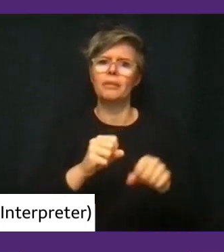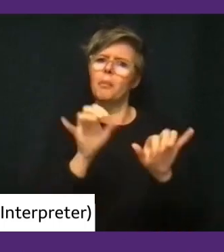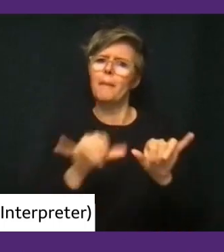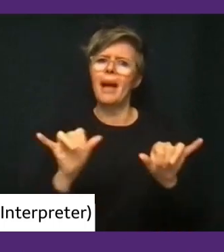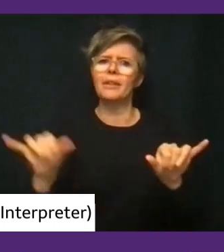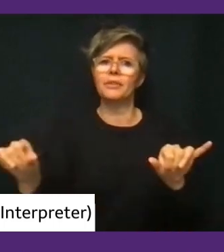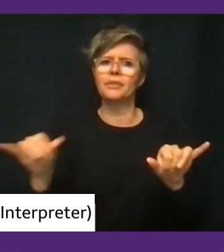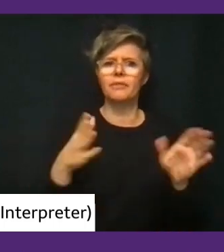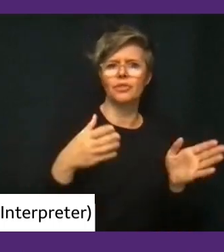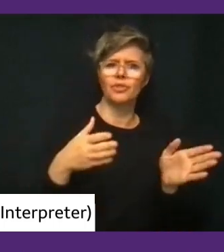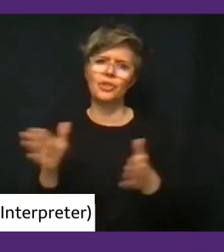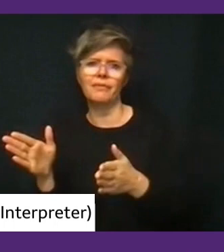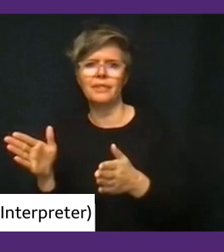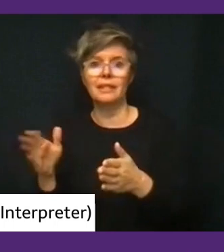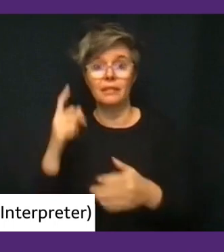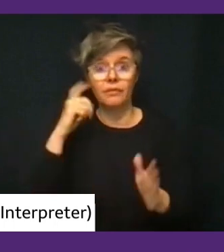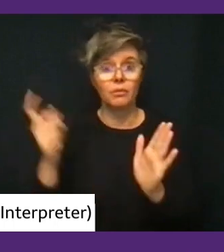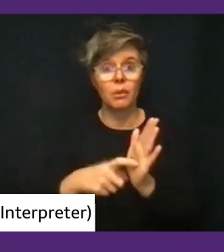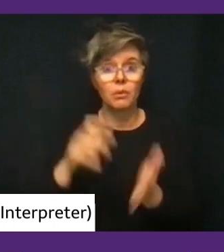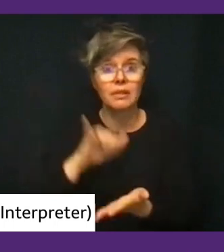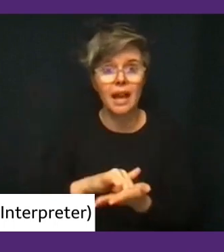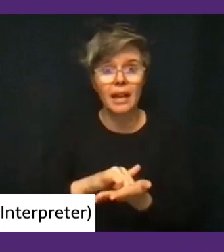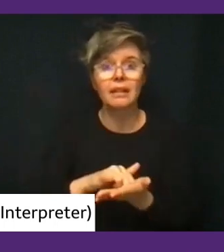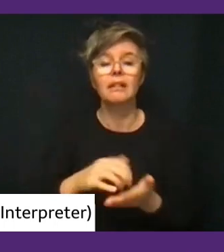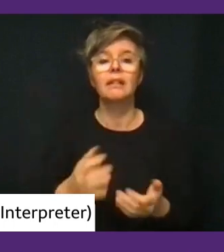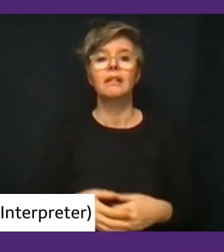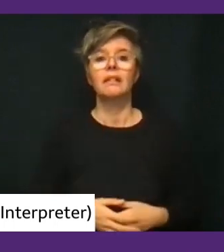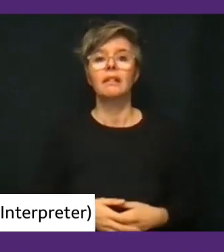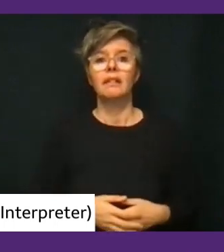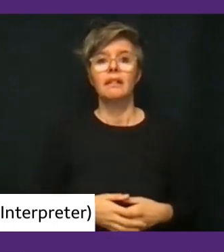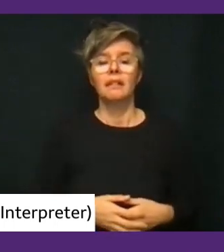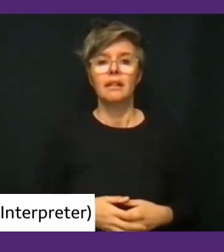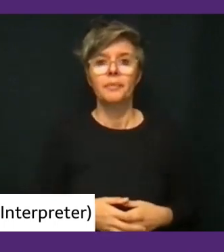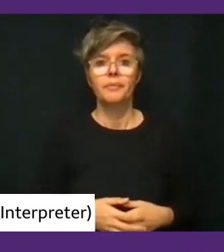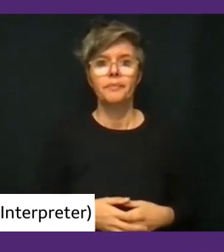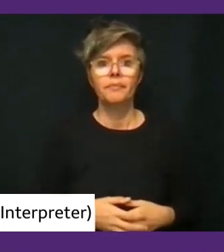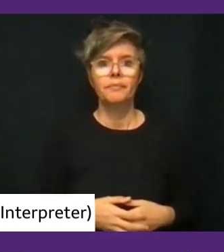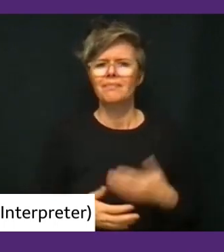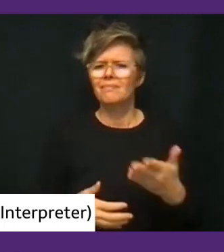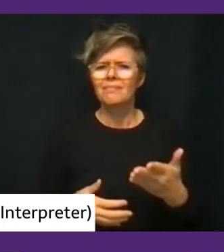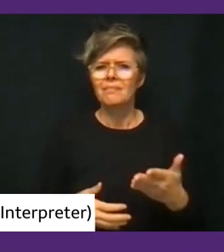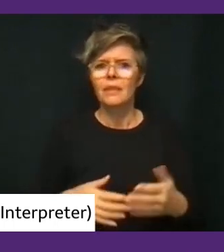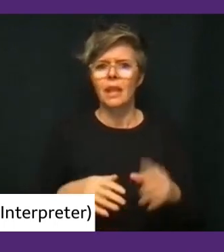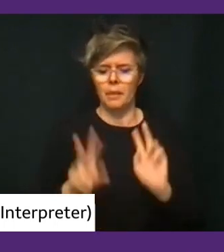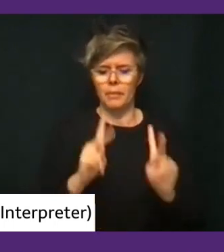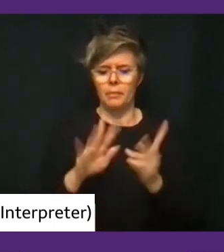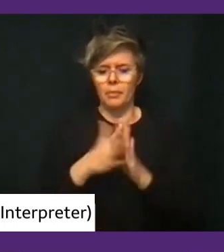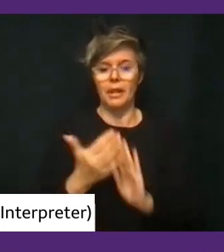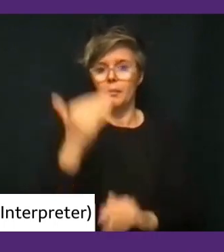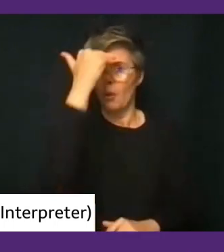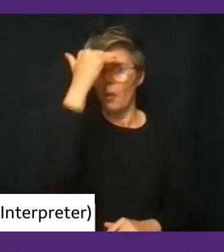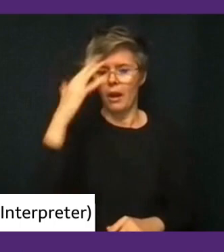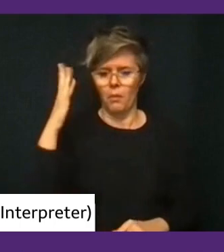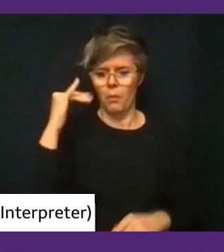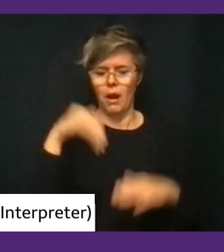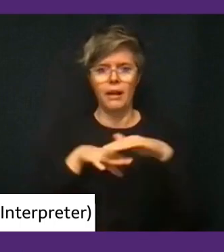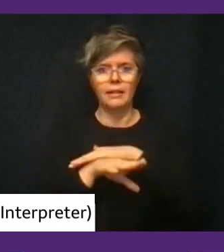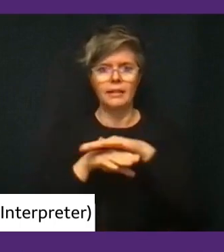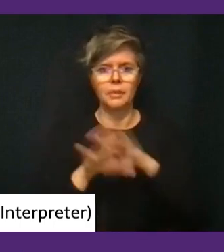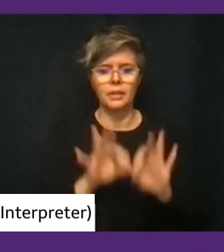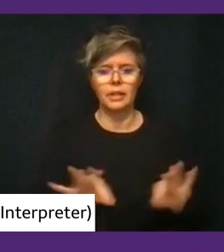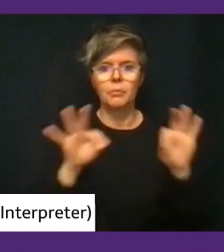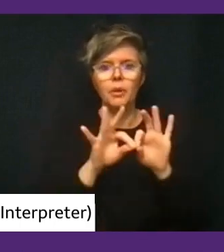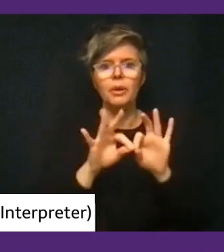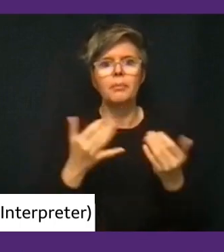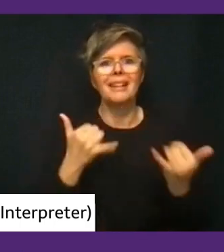shift? Maybe not just that people are aware of why accessibility is important, but maybe we're in more conversations than we were in